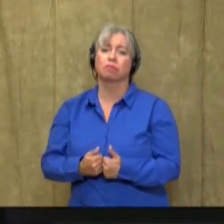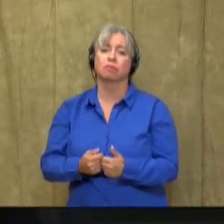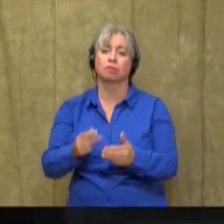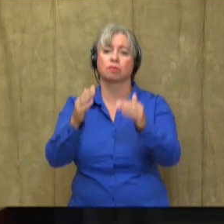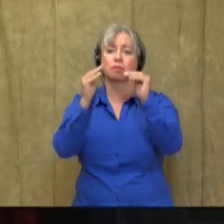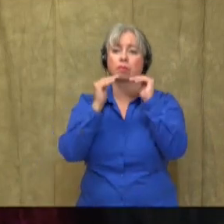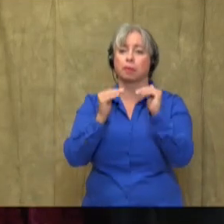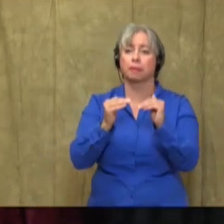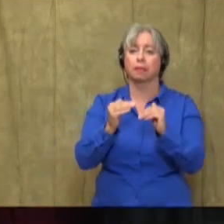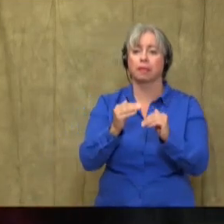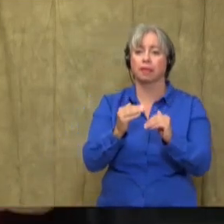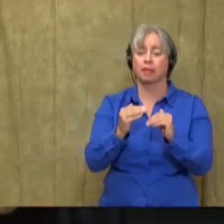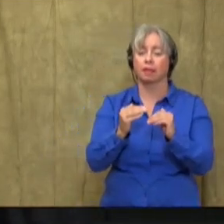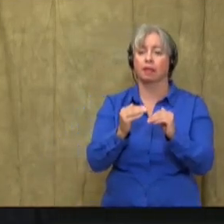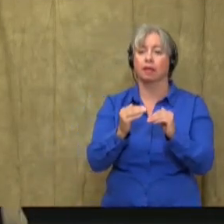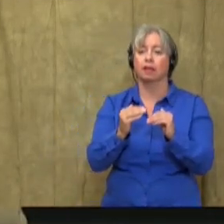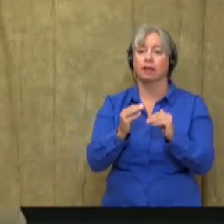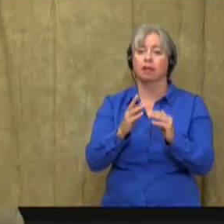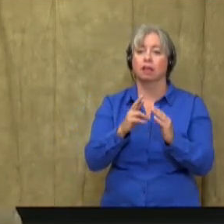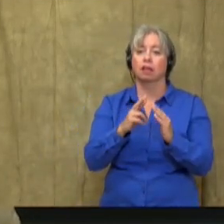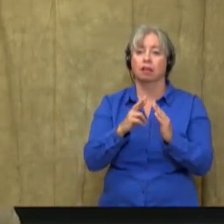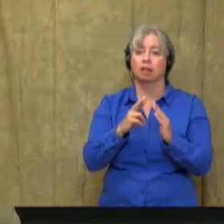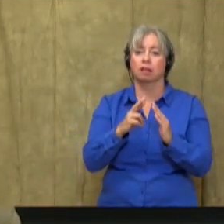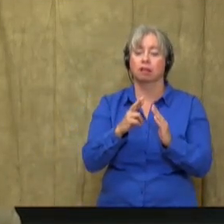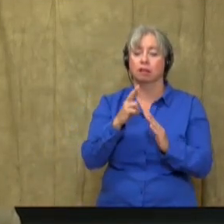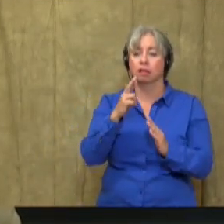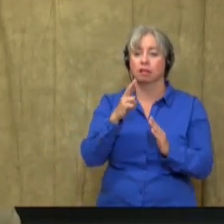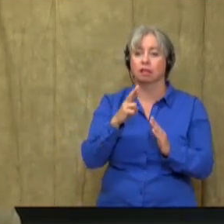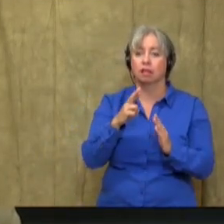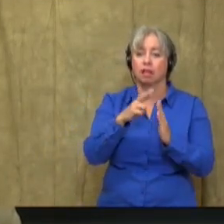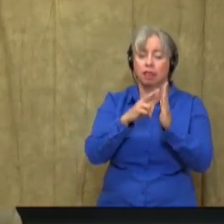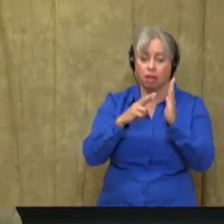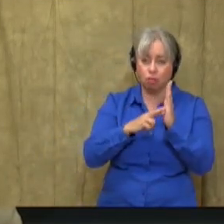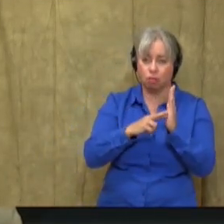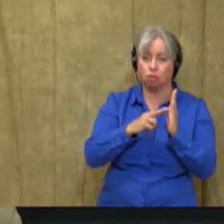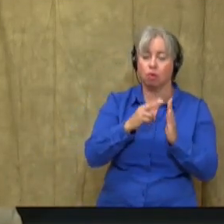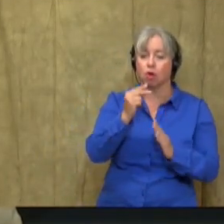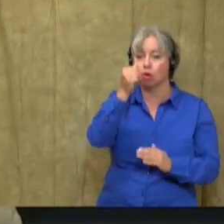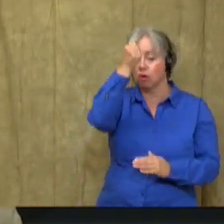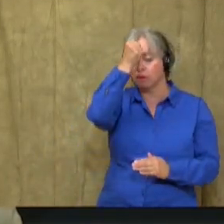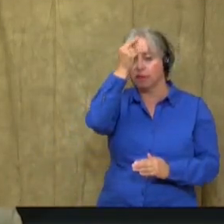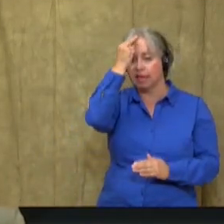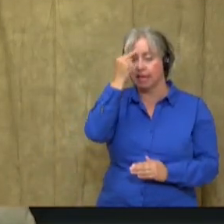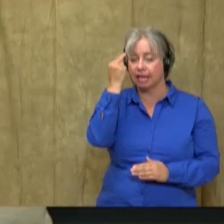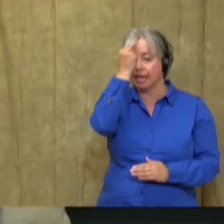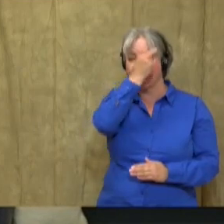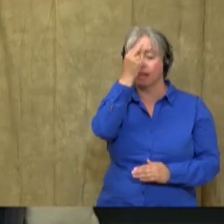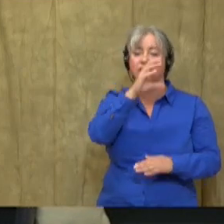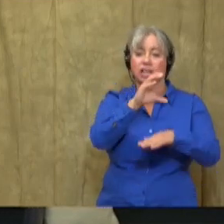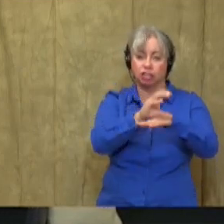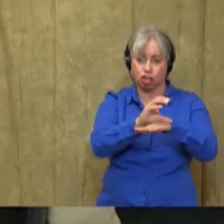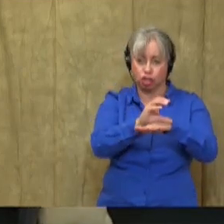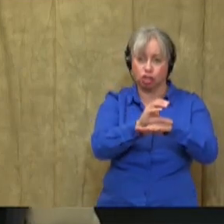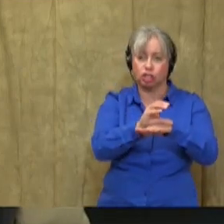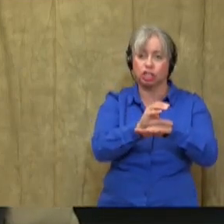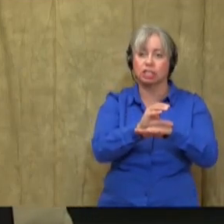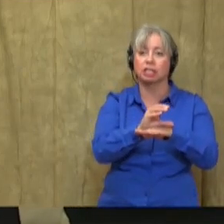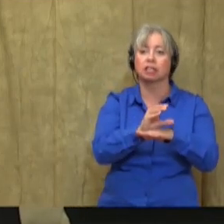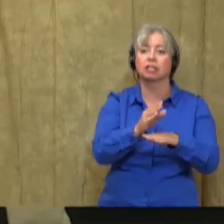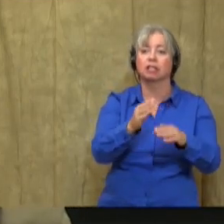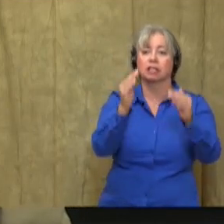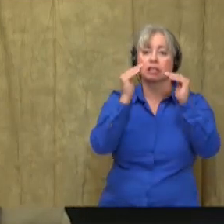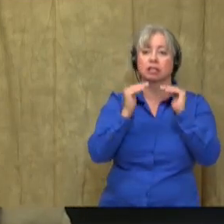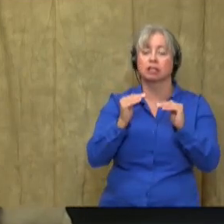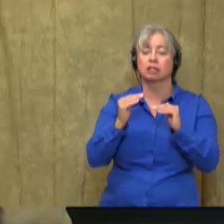of the Christian, specifically the Catholic Church in medieval Europe. And then we're going to look at the power